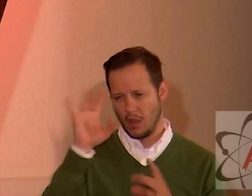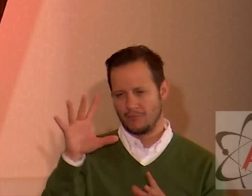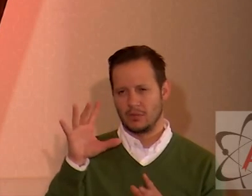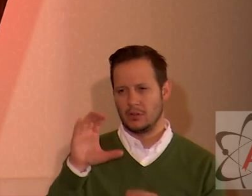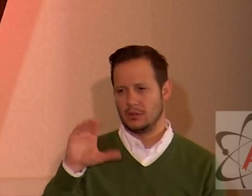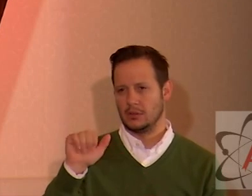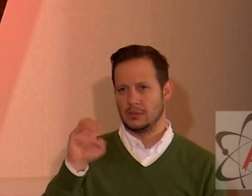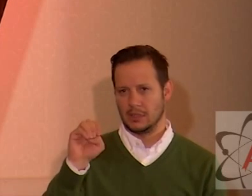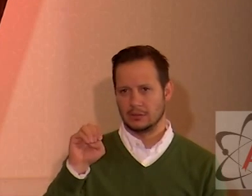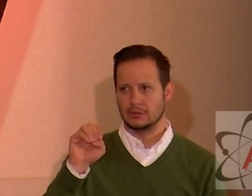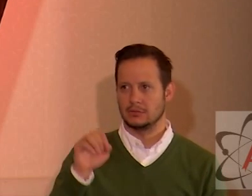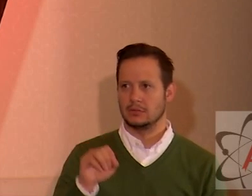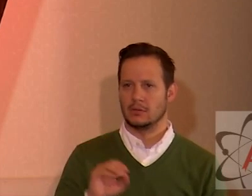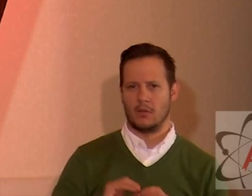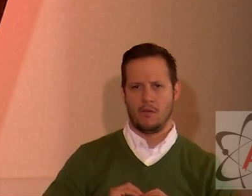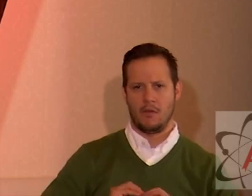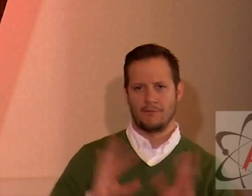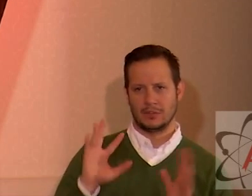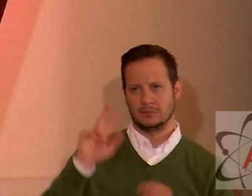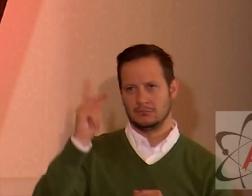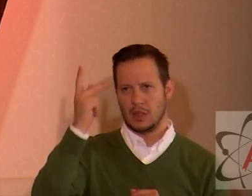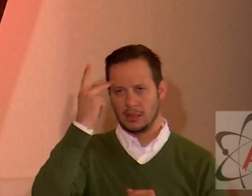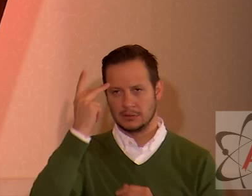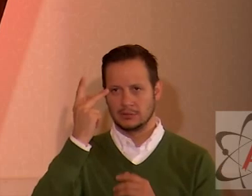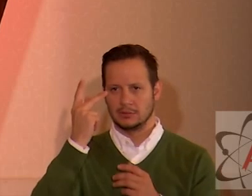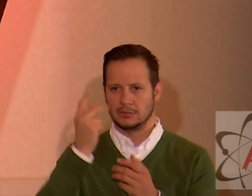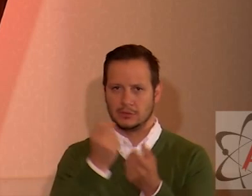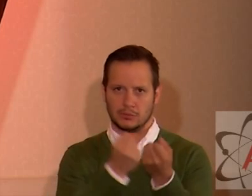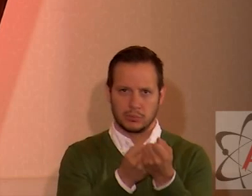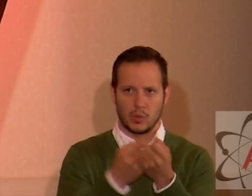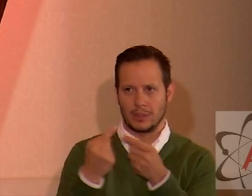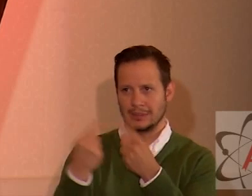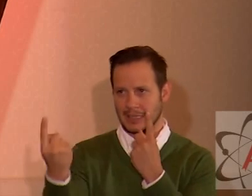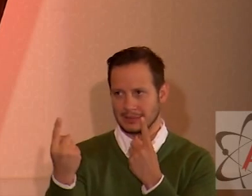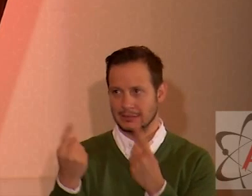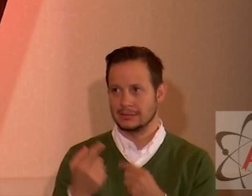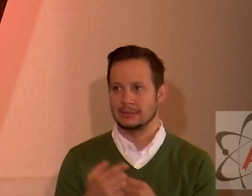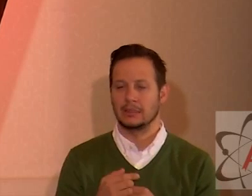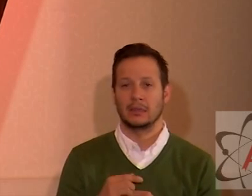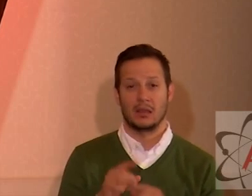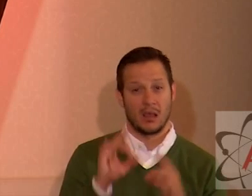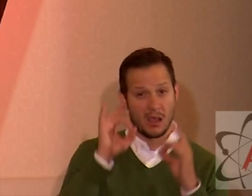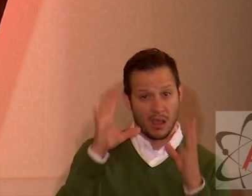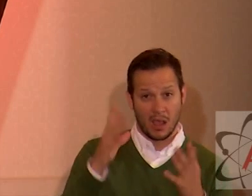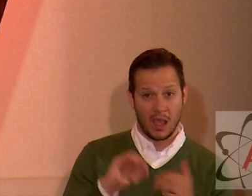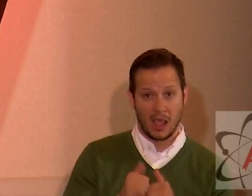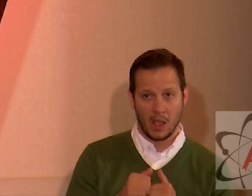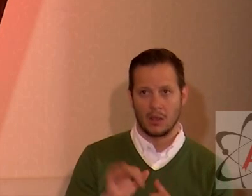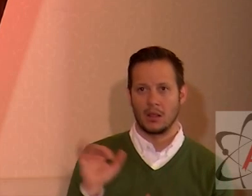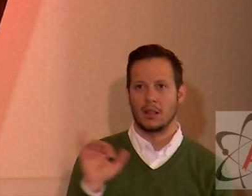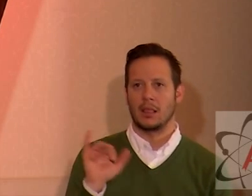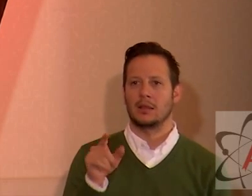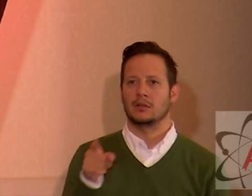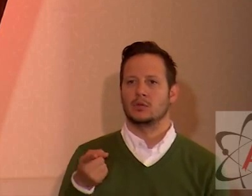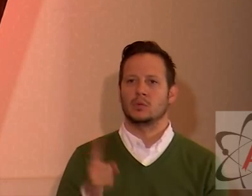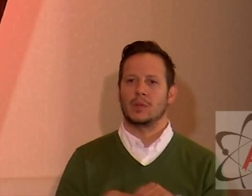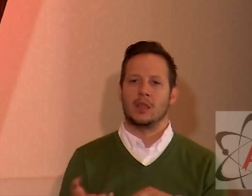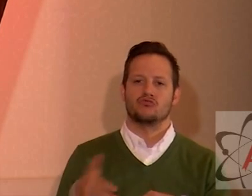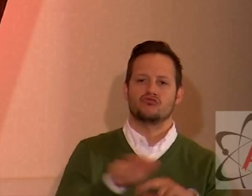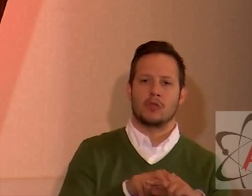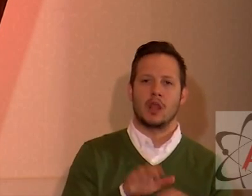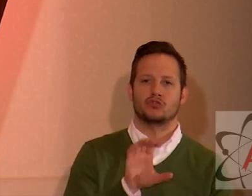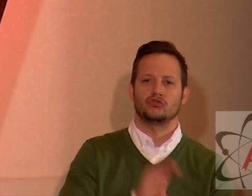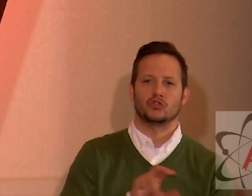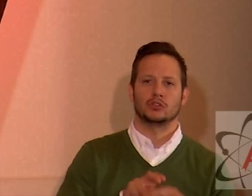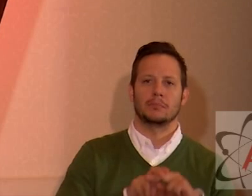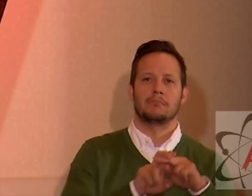of public politicking for or against candidates. How egregious? Like not allowing people to get on the church bus to take them to